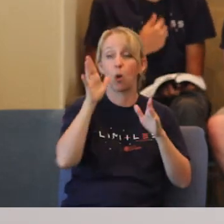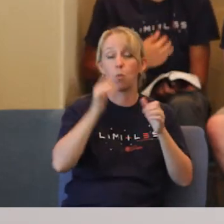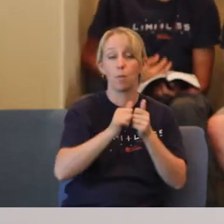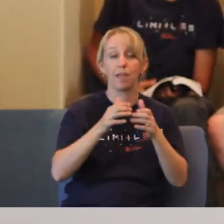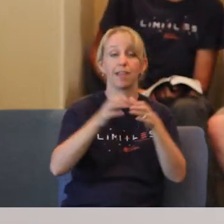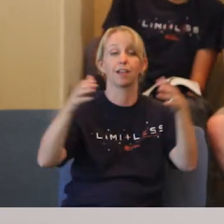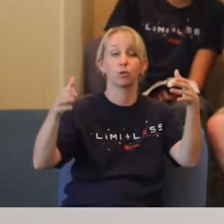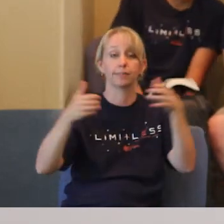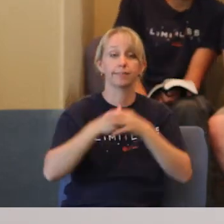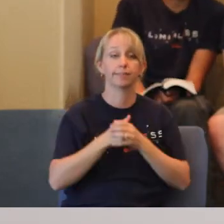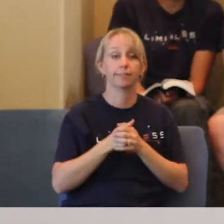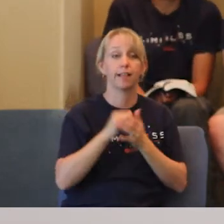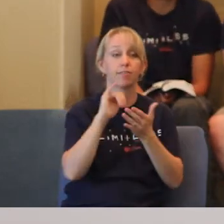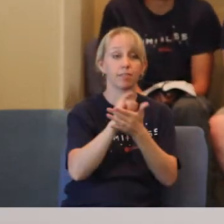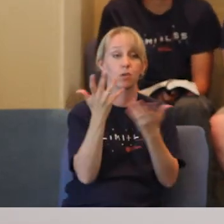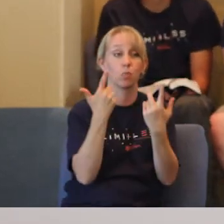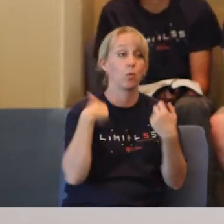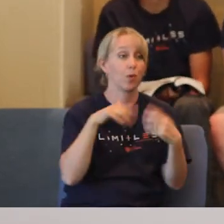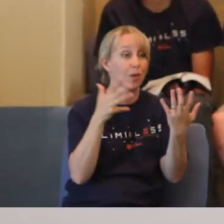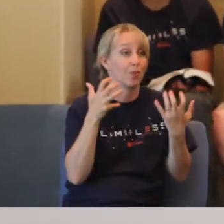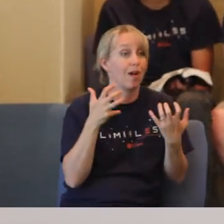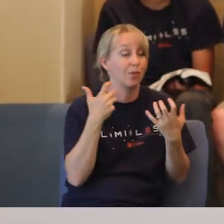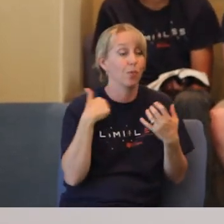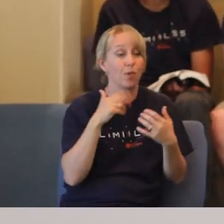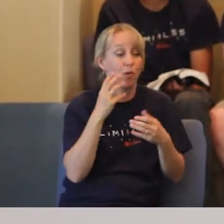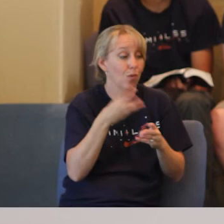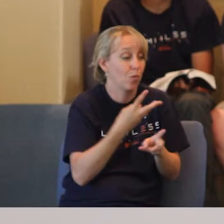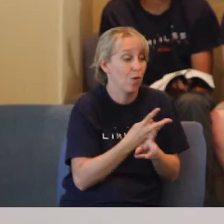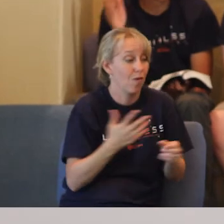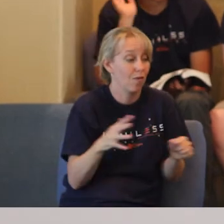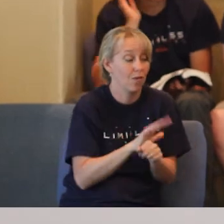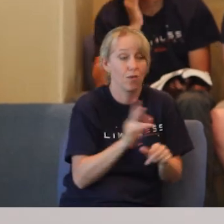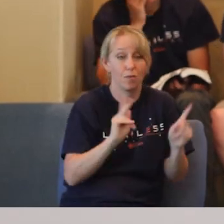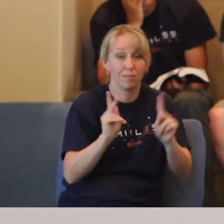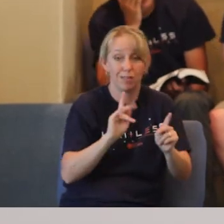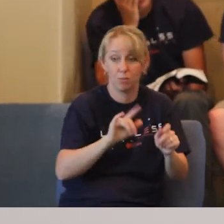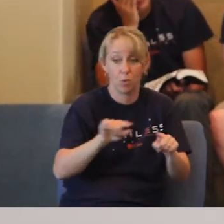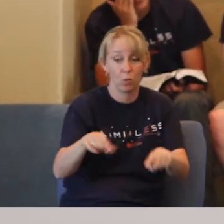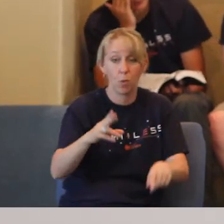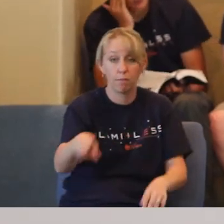full of people that are going to hell, that are lost.